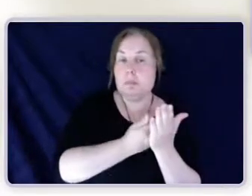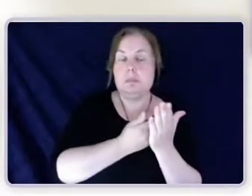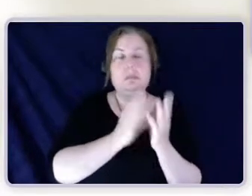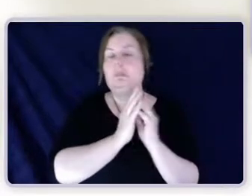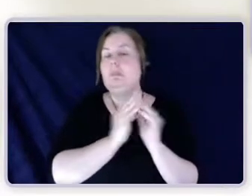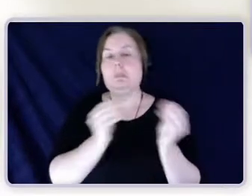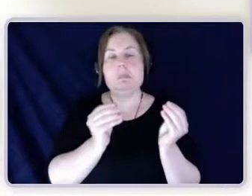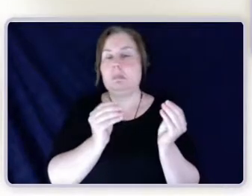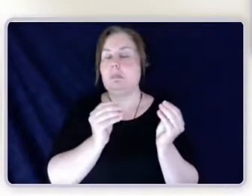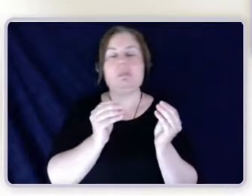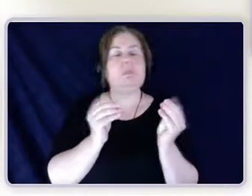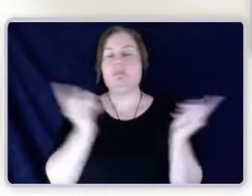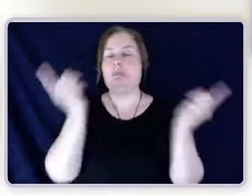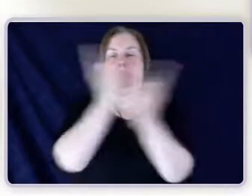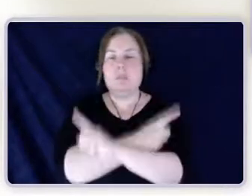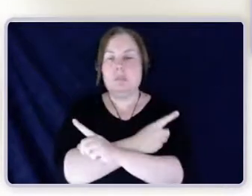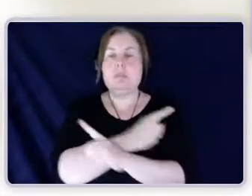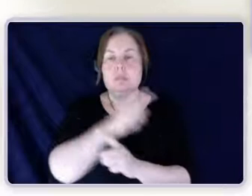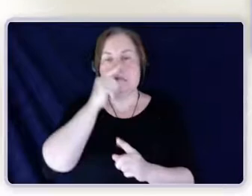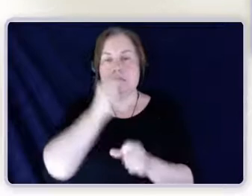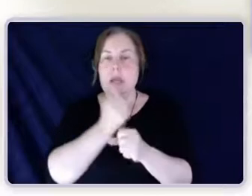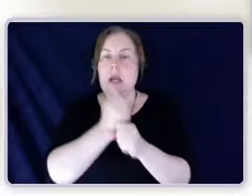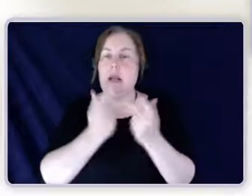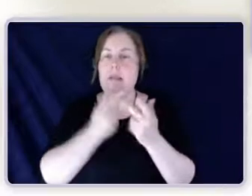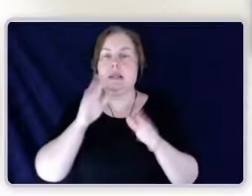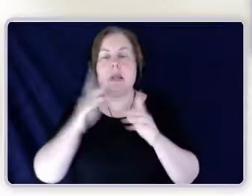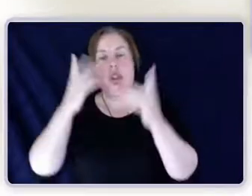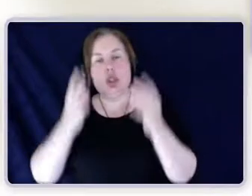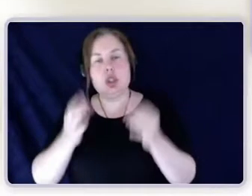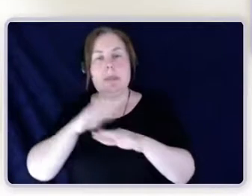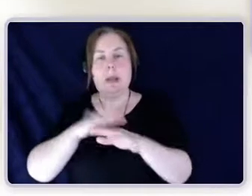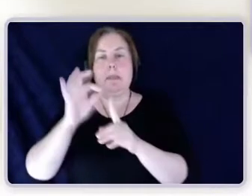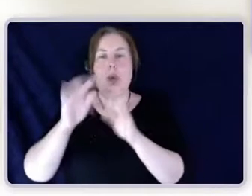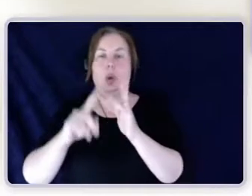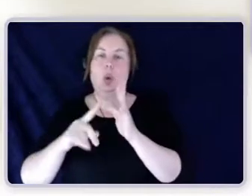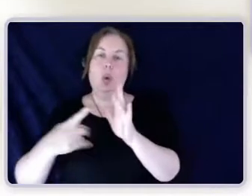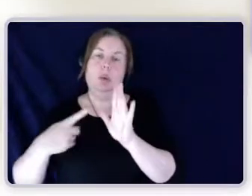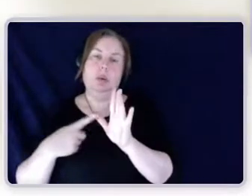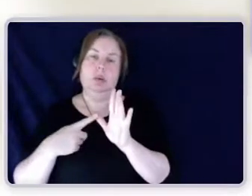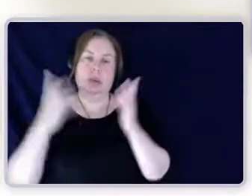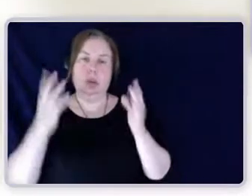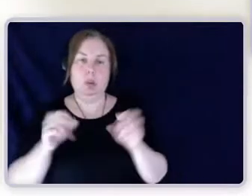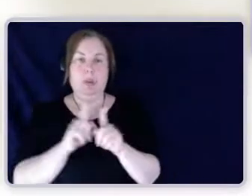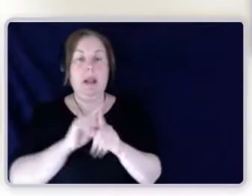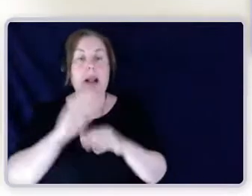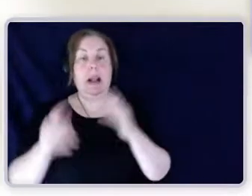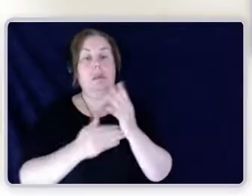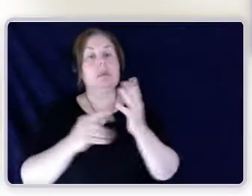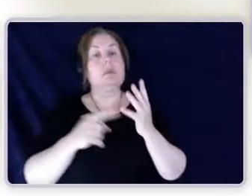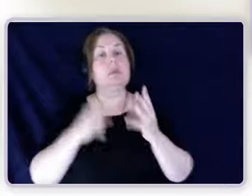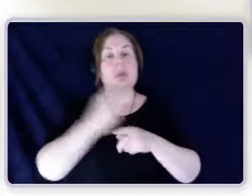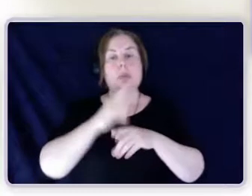powers of attorney appointments as well. And lastly, when we talk about a person's lifestyle or personal